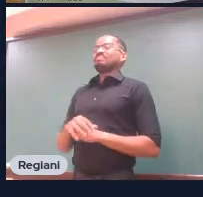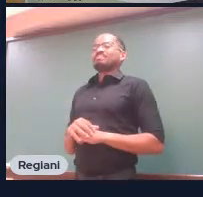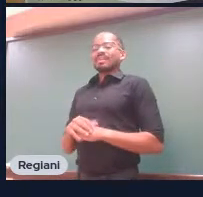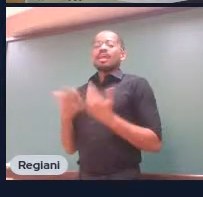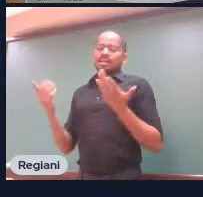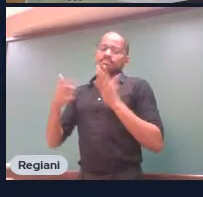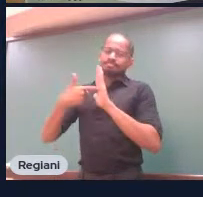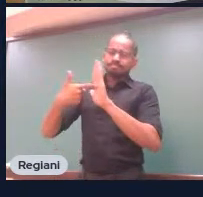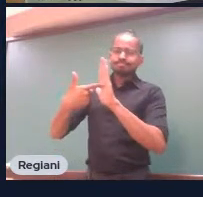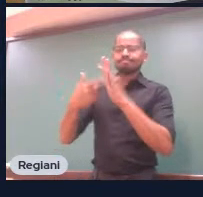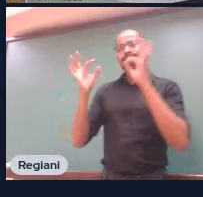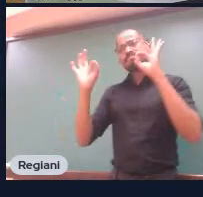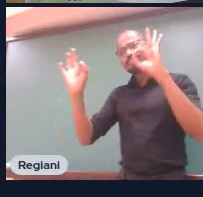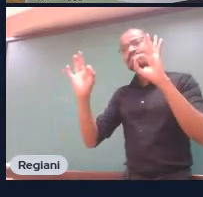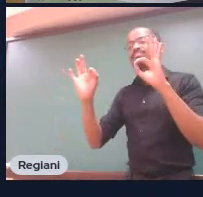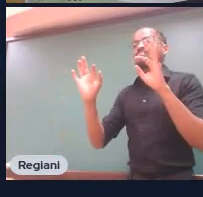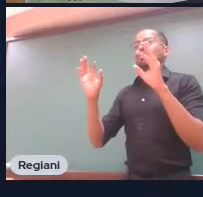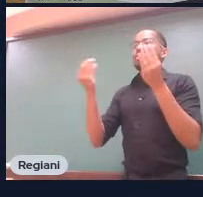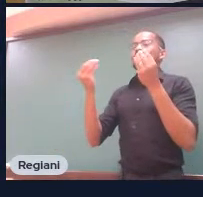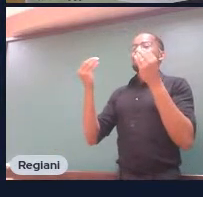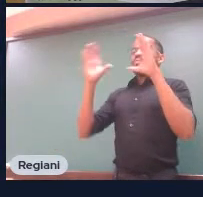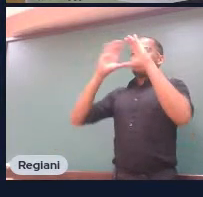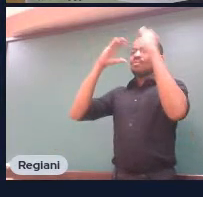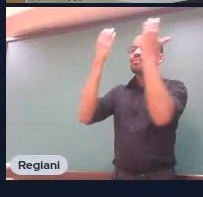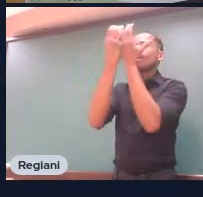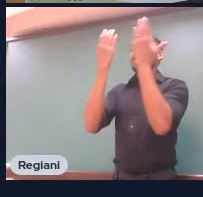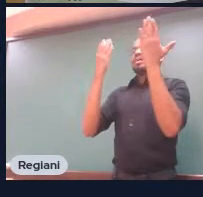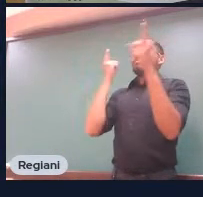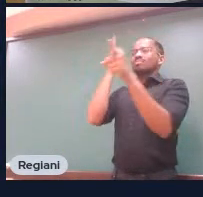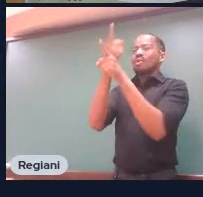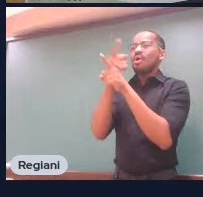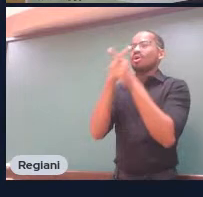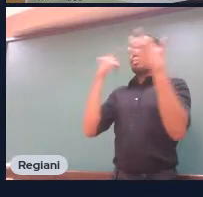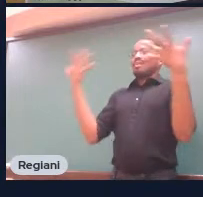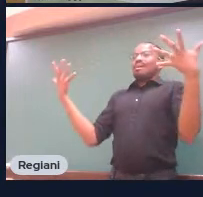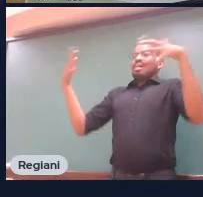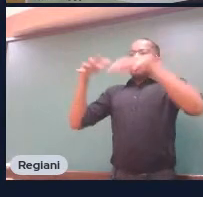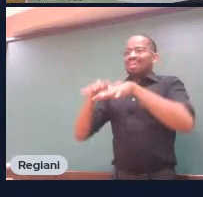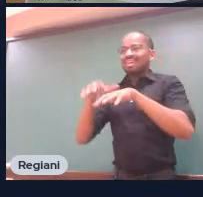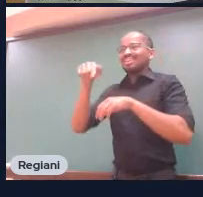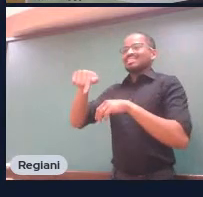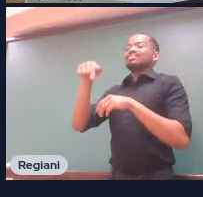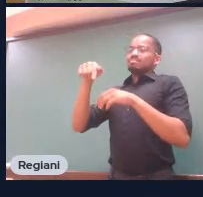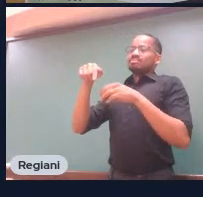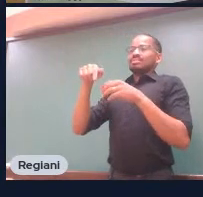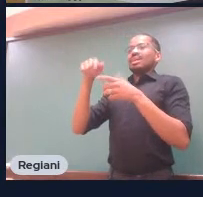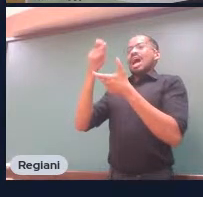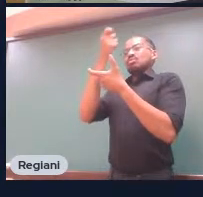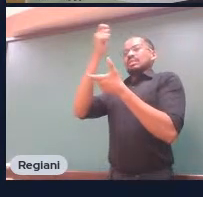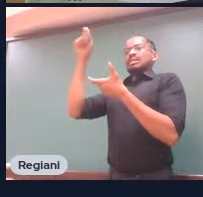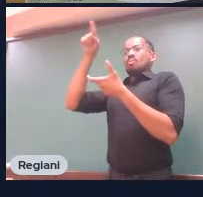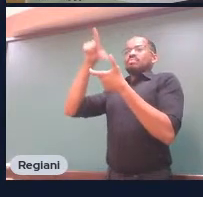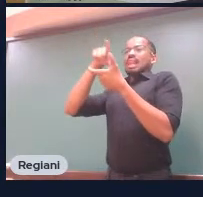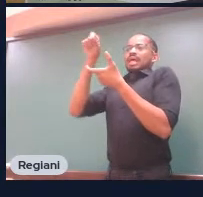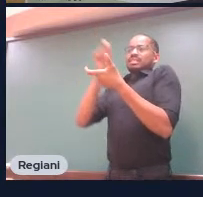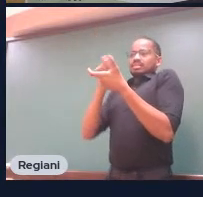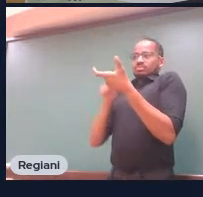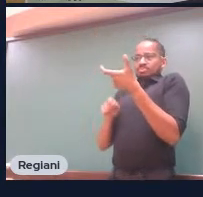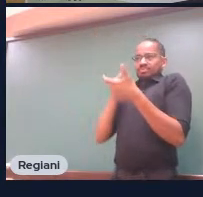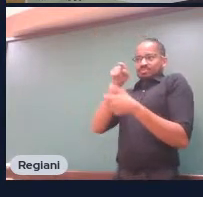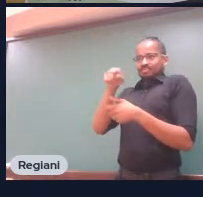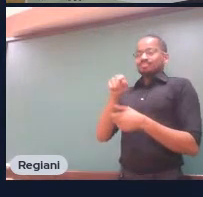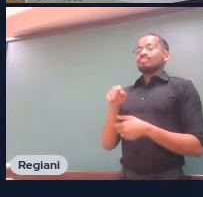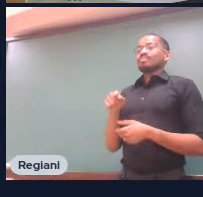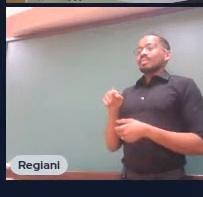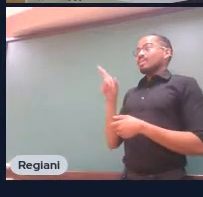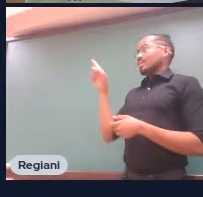realmente sobre essa questão dos eventos das associações de lexicografia, né? E o que nós temos